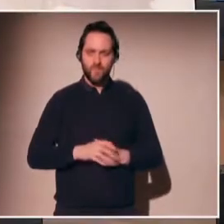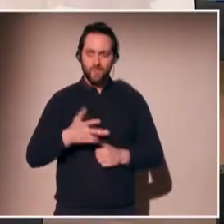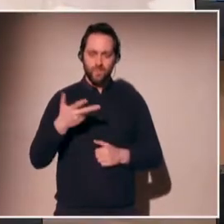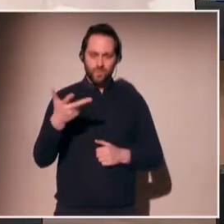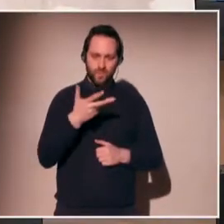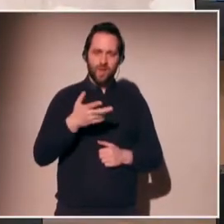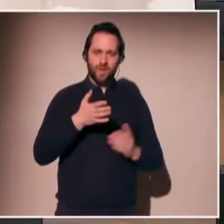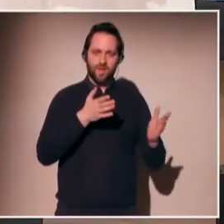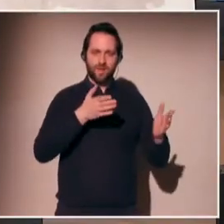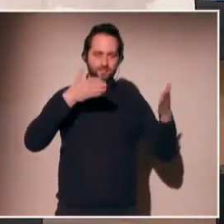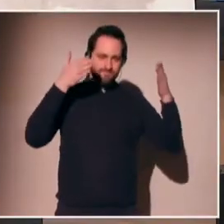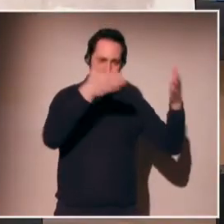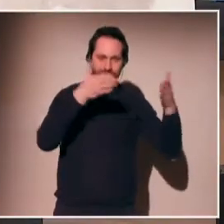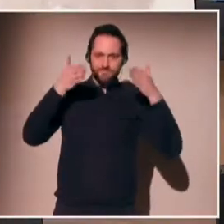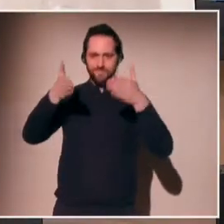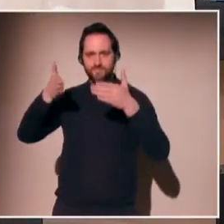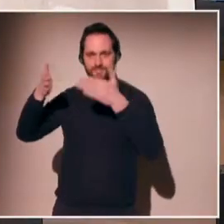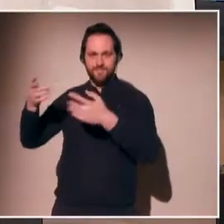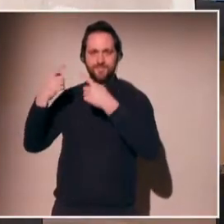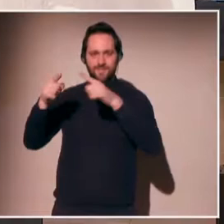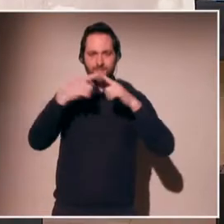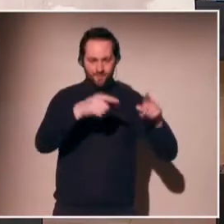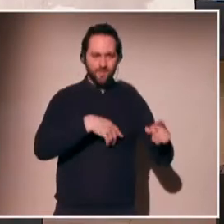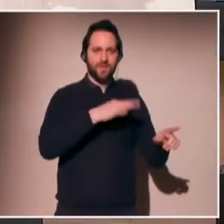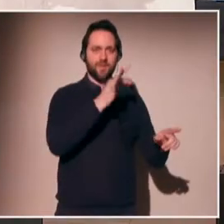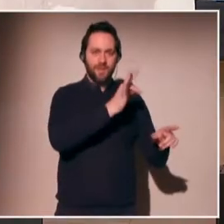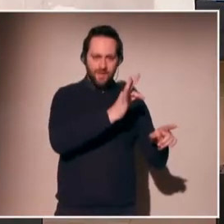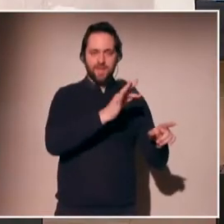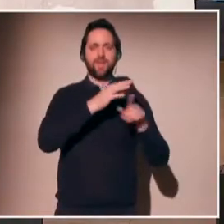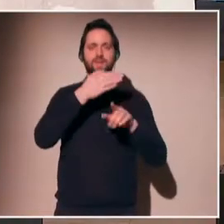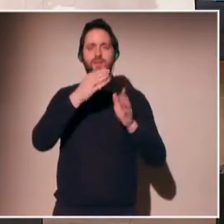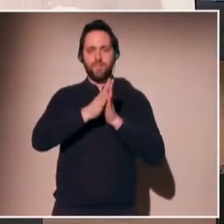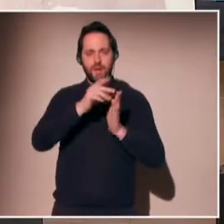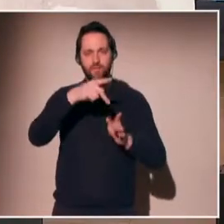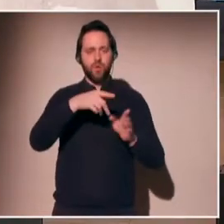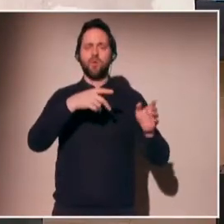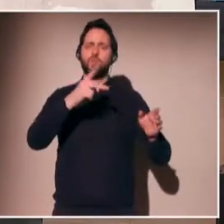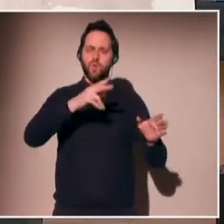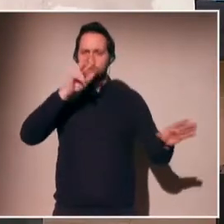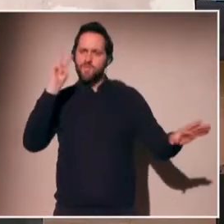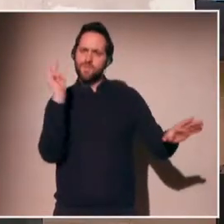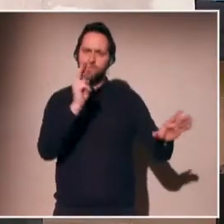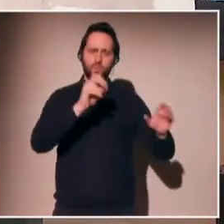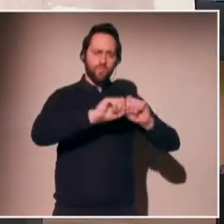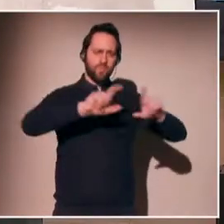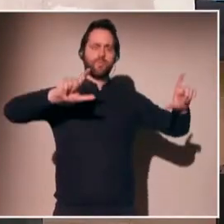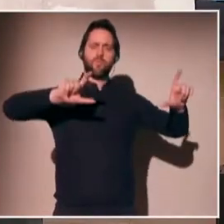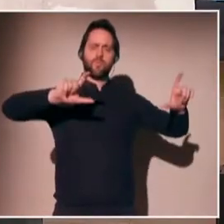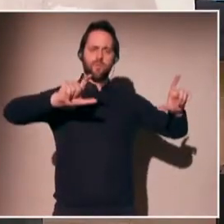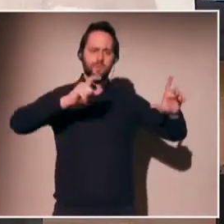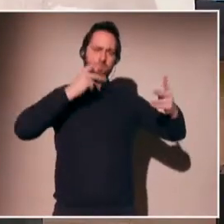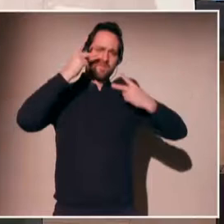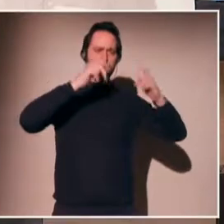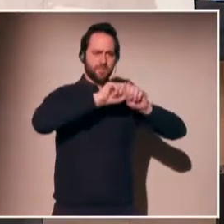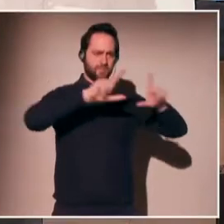researching on vision and visualization. And Grégory, you are more exploring the natural language processing space. And so